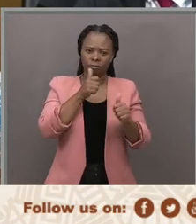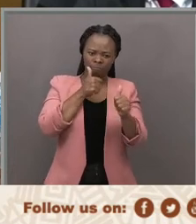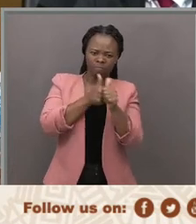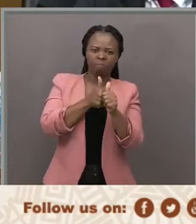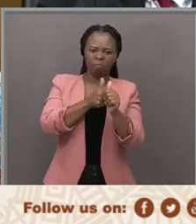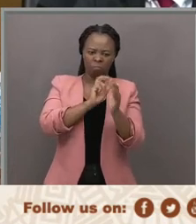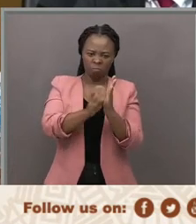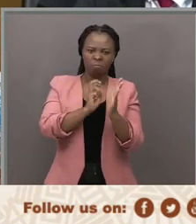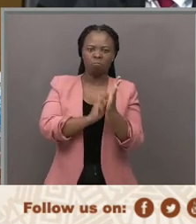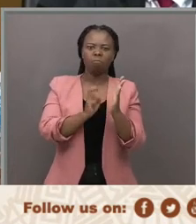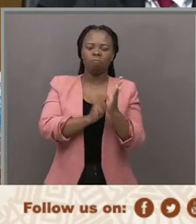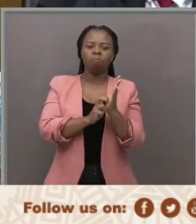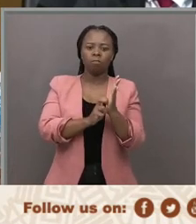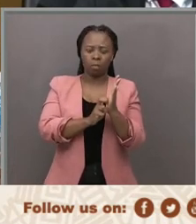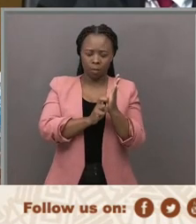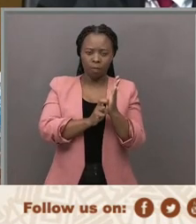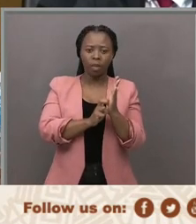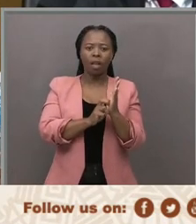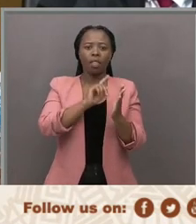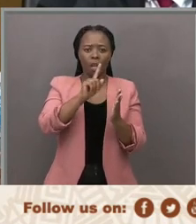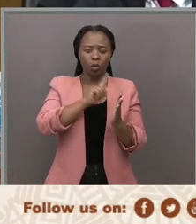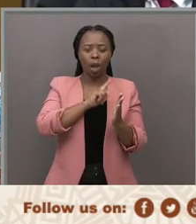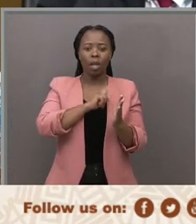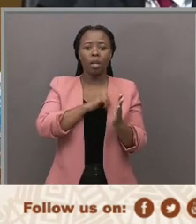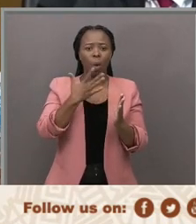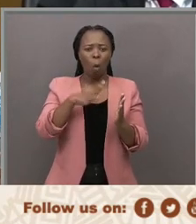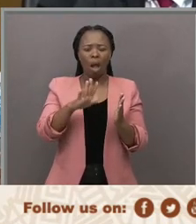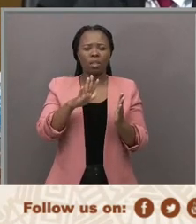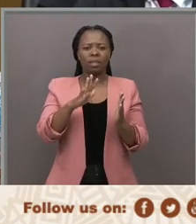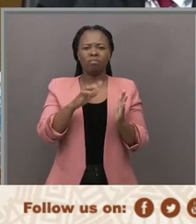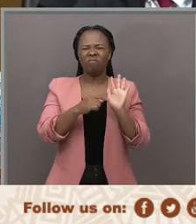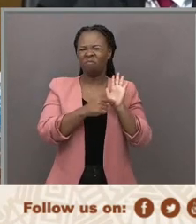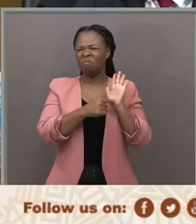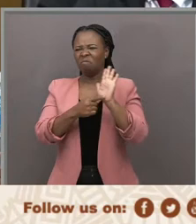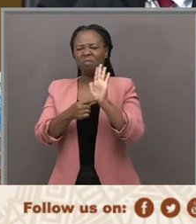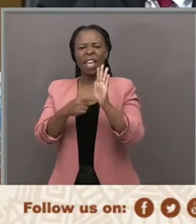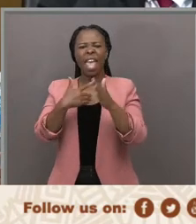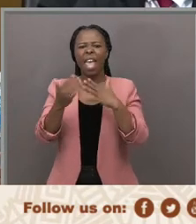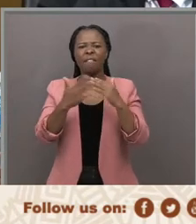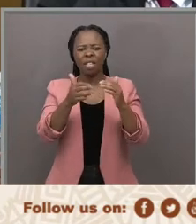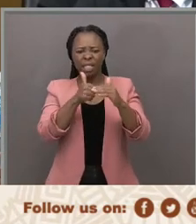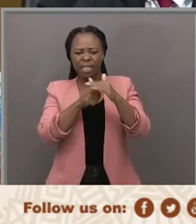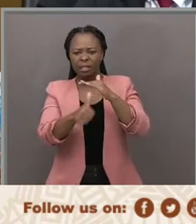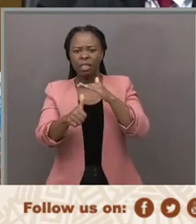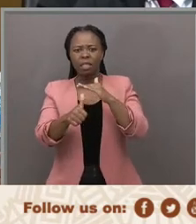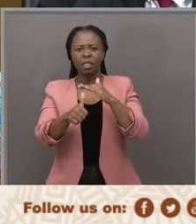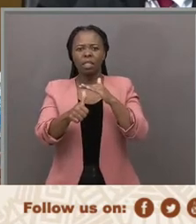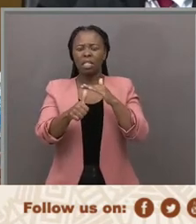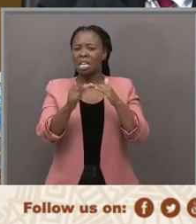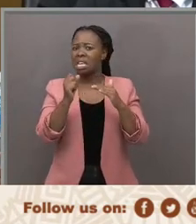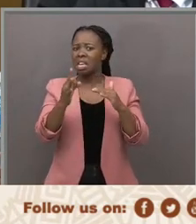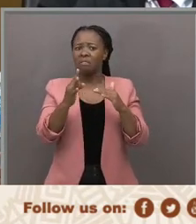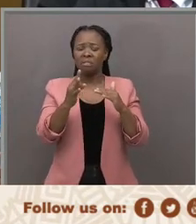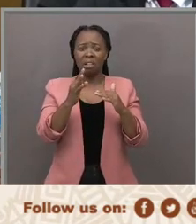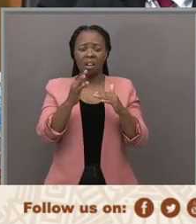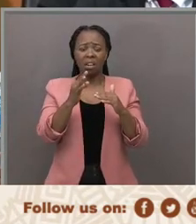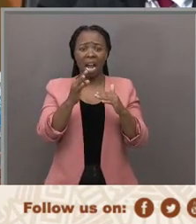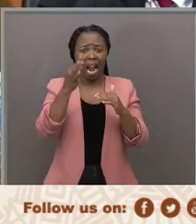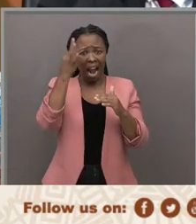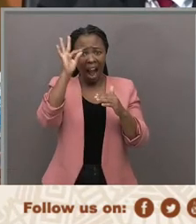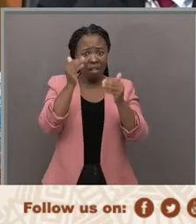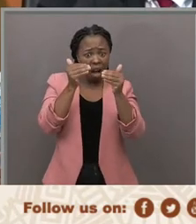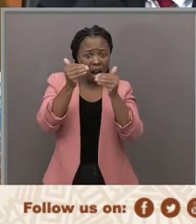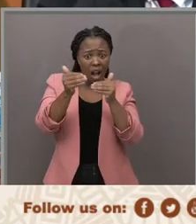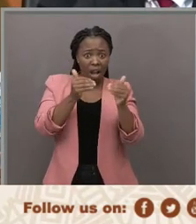are going to do is to shine a spotlight on every department and agency that's not complying with clean governance. I am